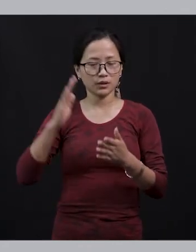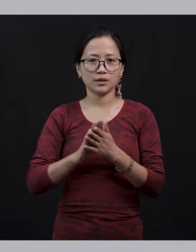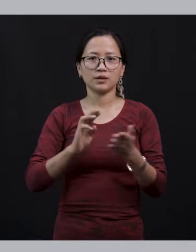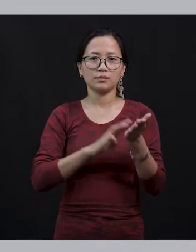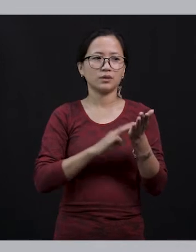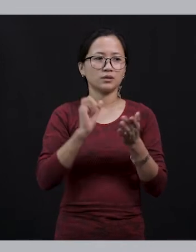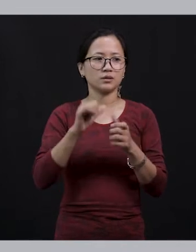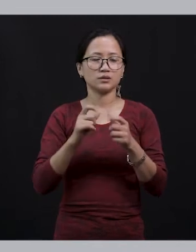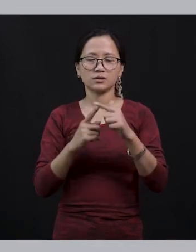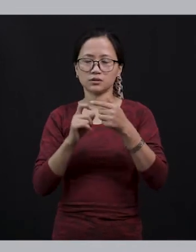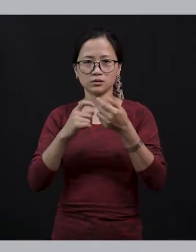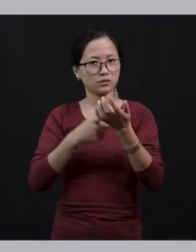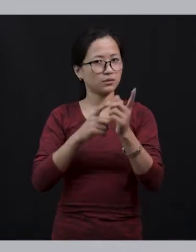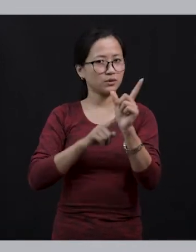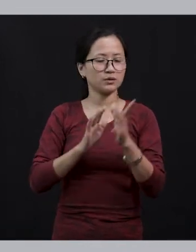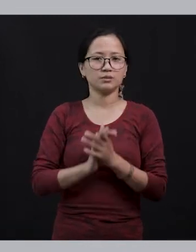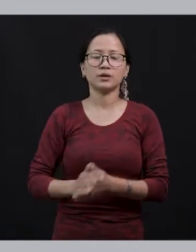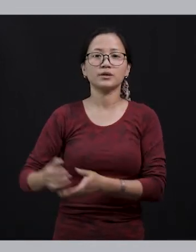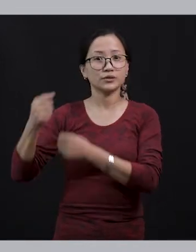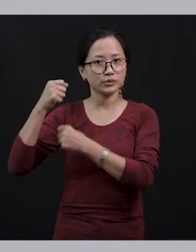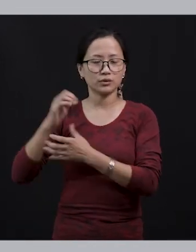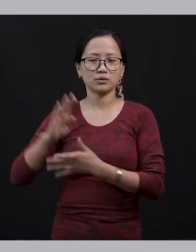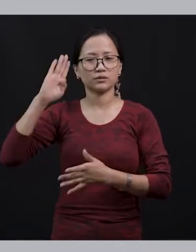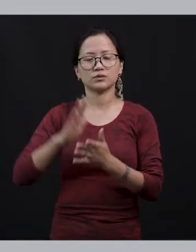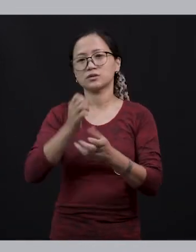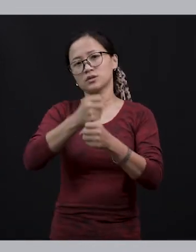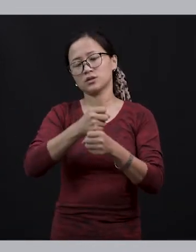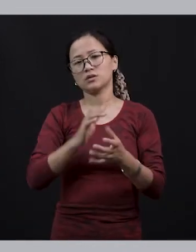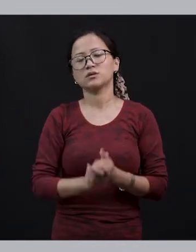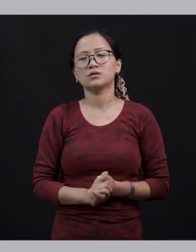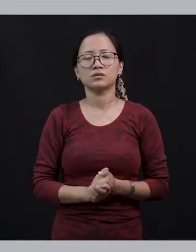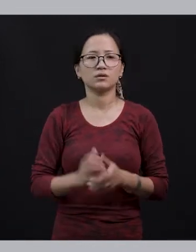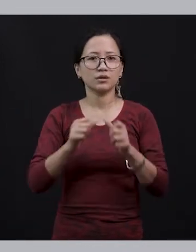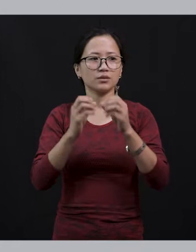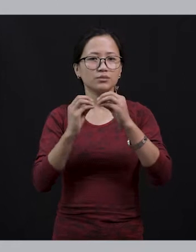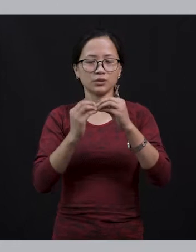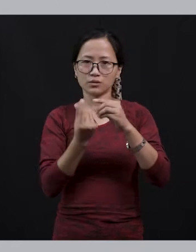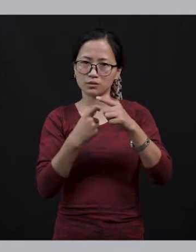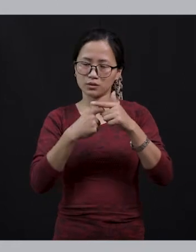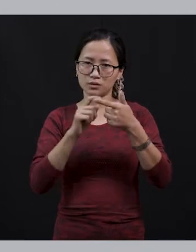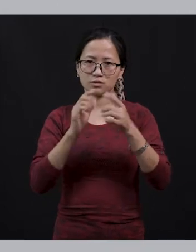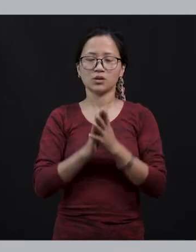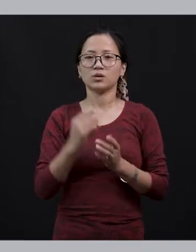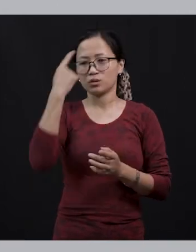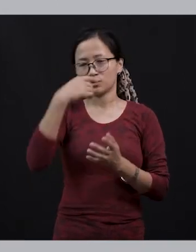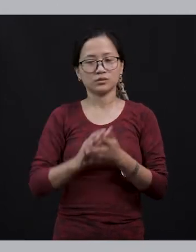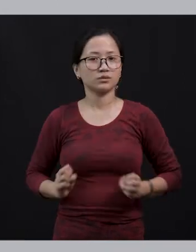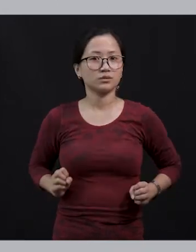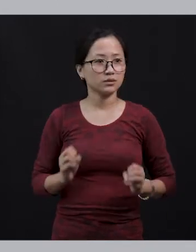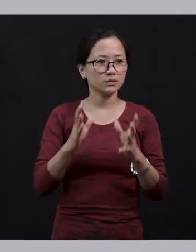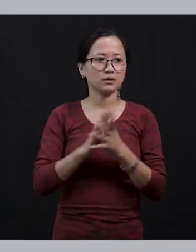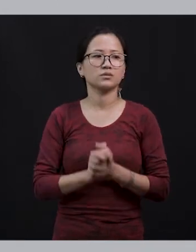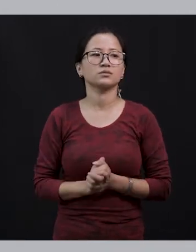So Gauri was a plunder. So the military general was Qutubuddin Aibak, who established the slave dynasty. Now